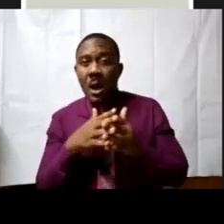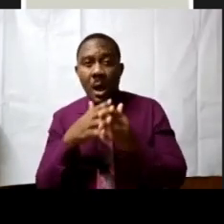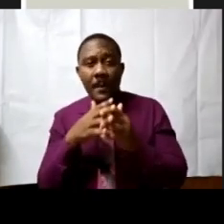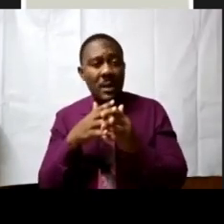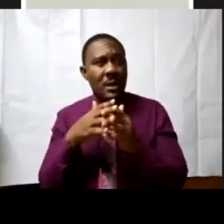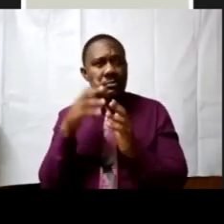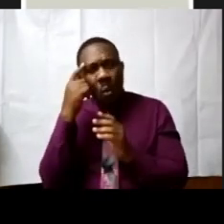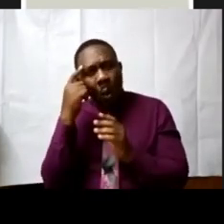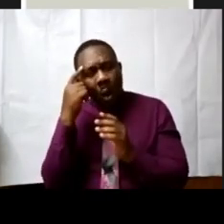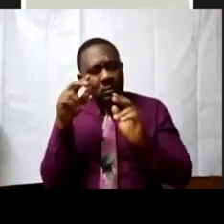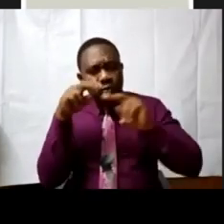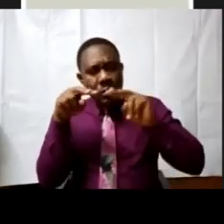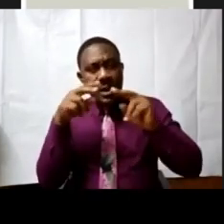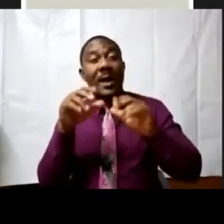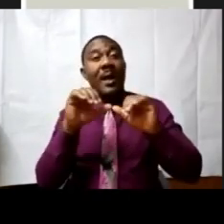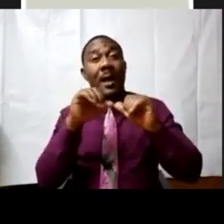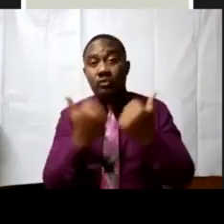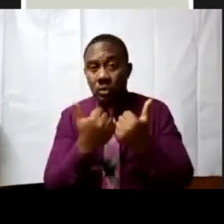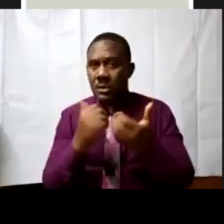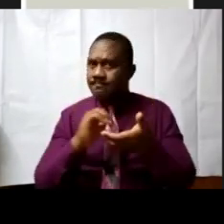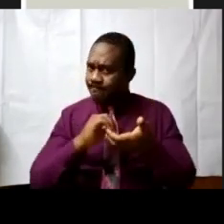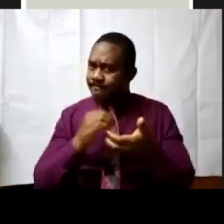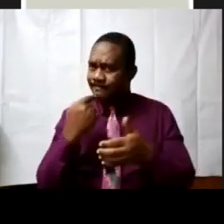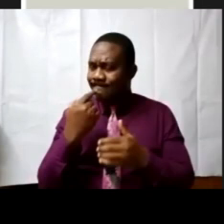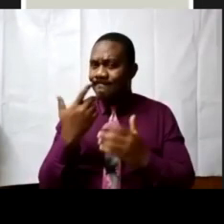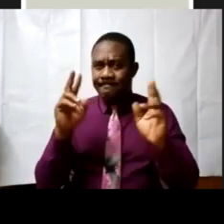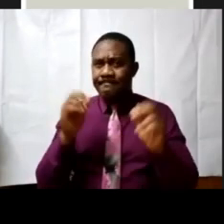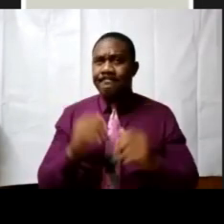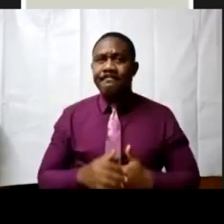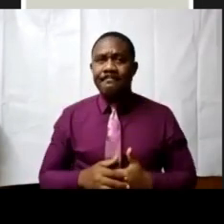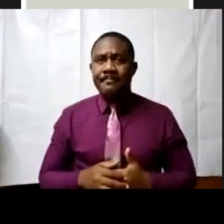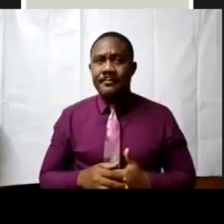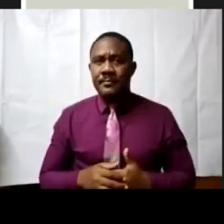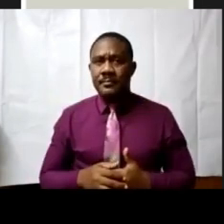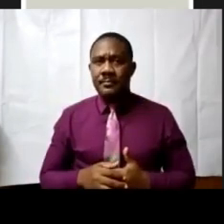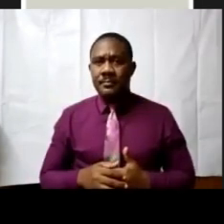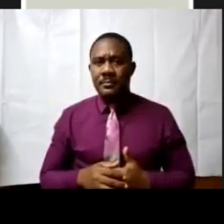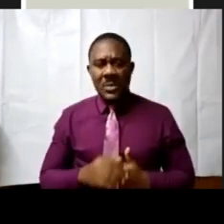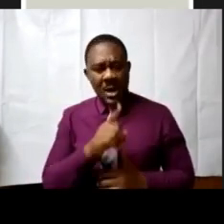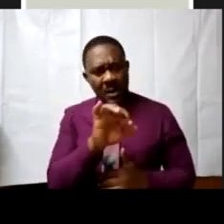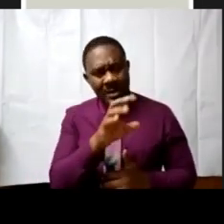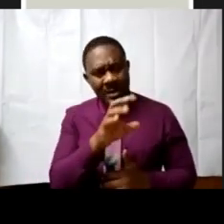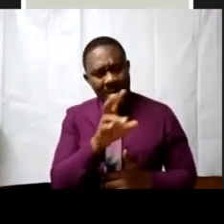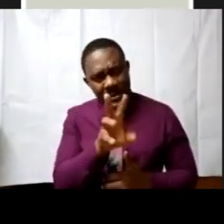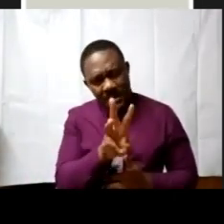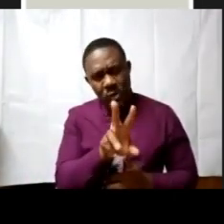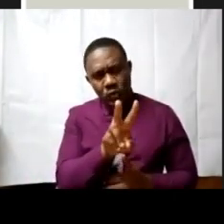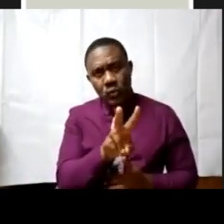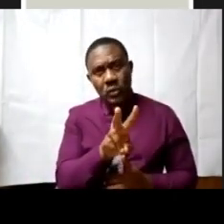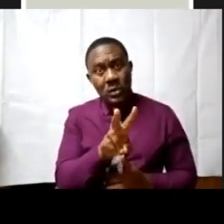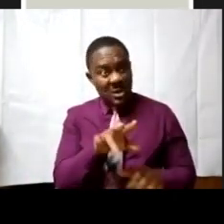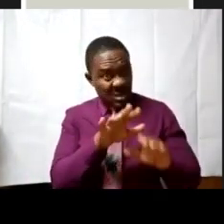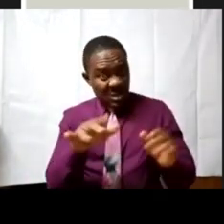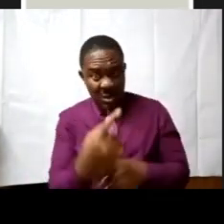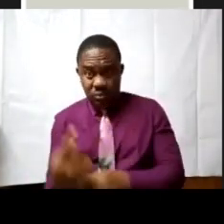and recent data indicate that 1 in every 162 children is diagnosed with autism